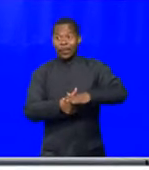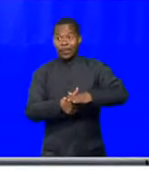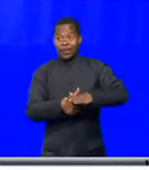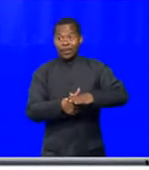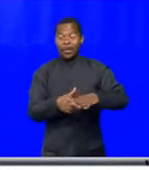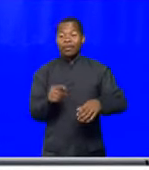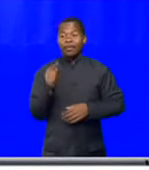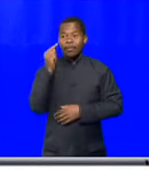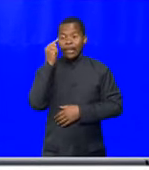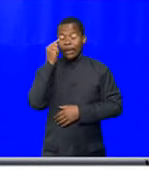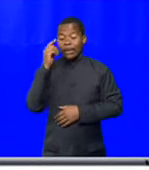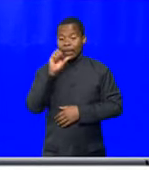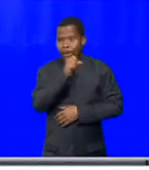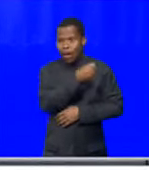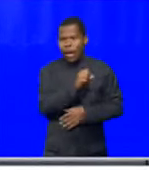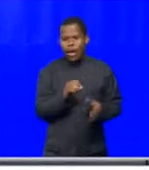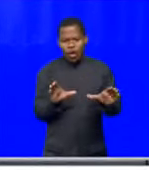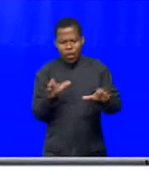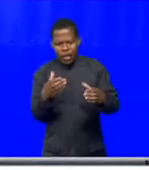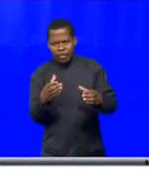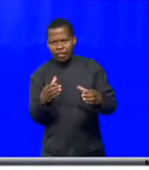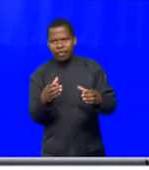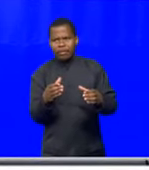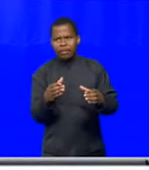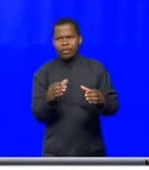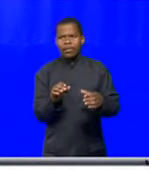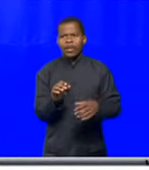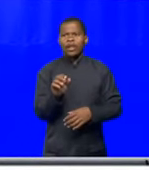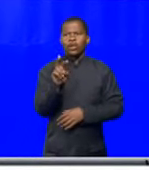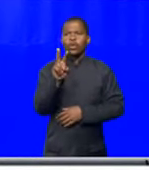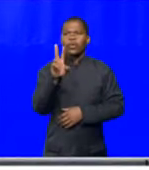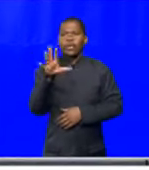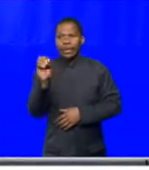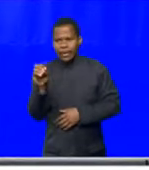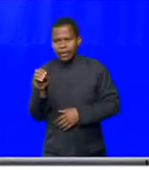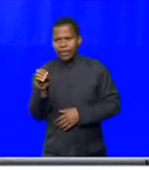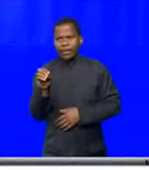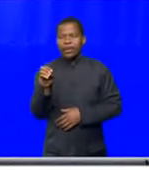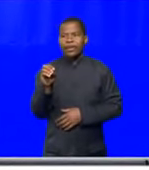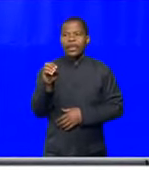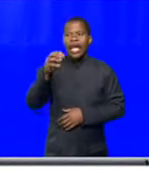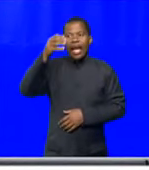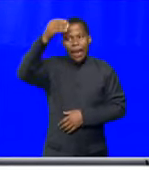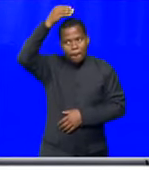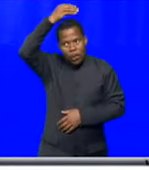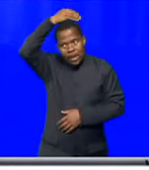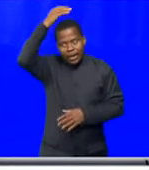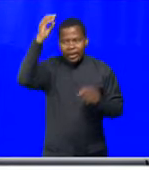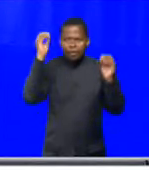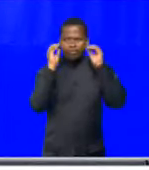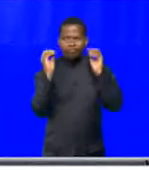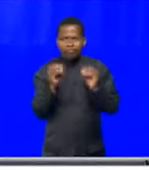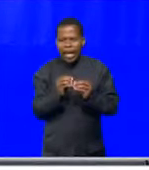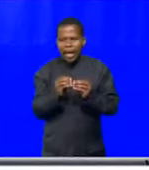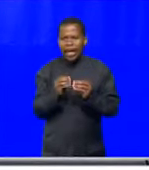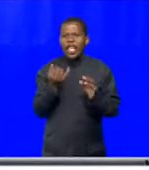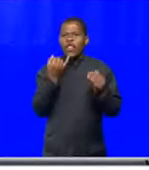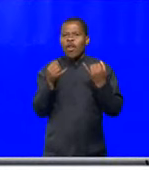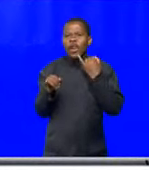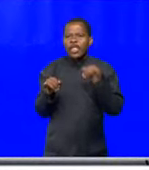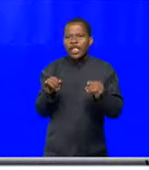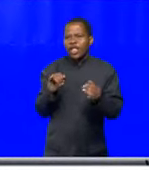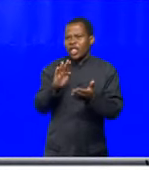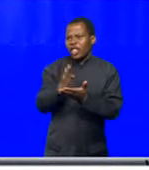assisted over 250 medical professionals by sharing them with